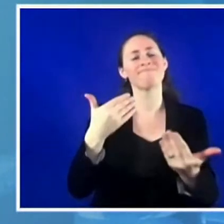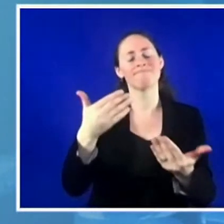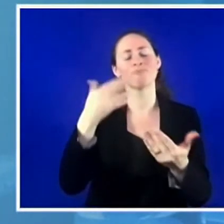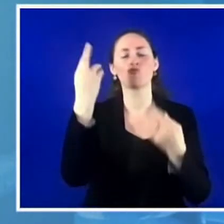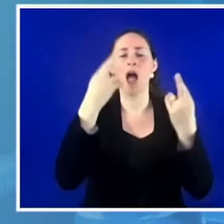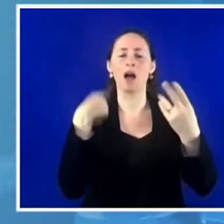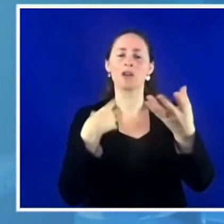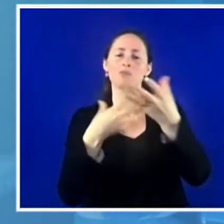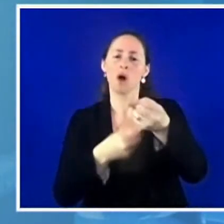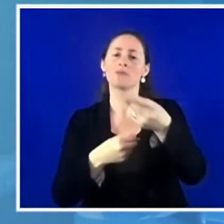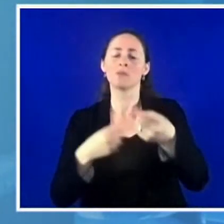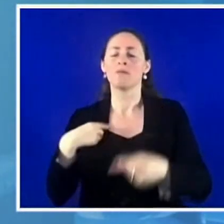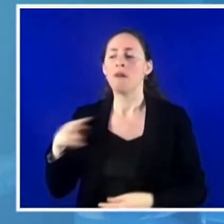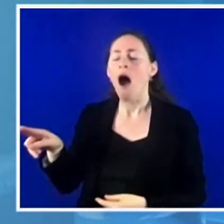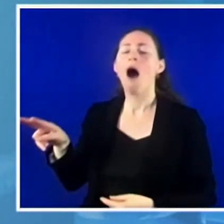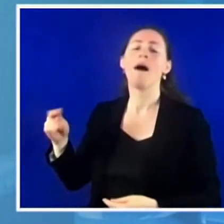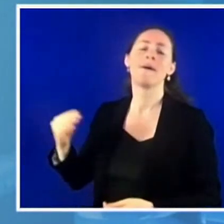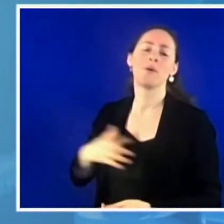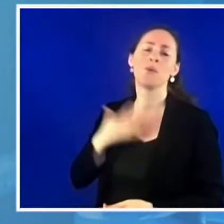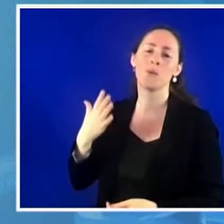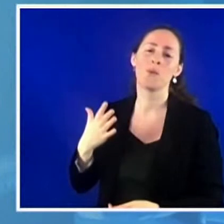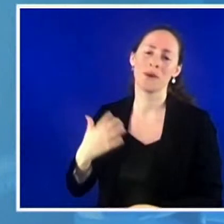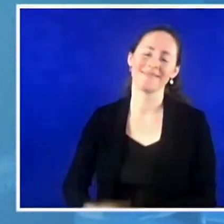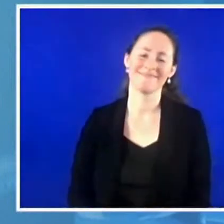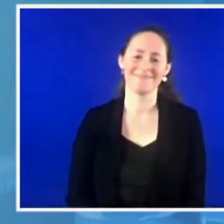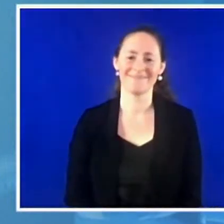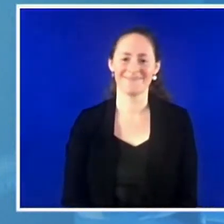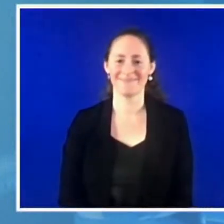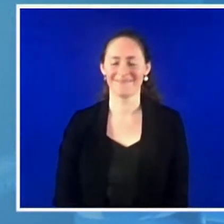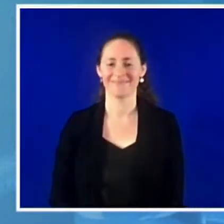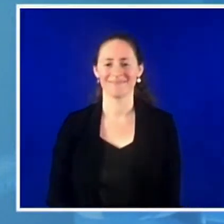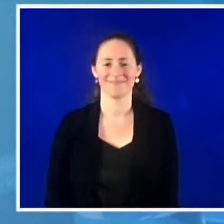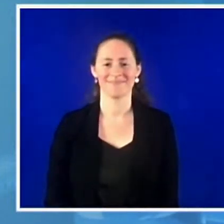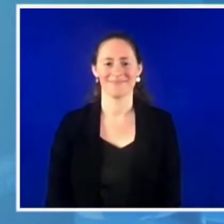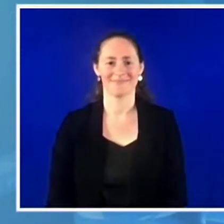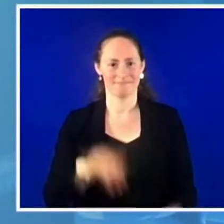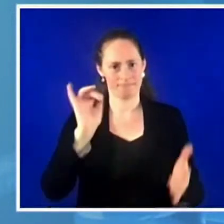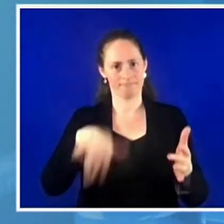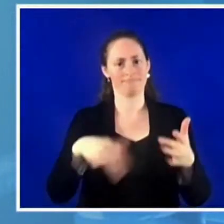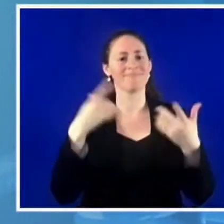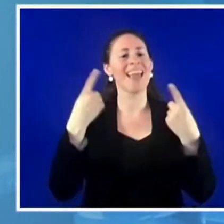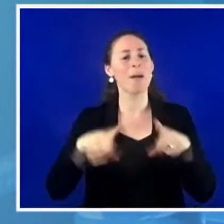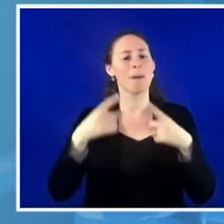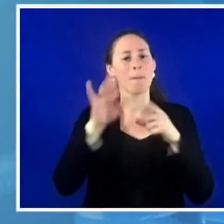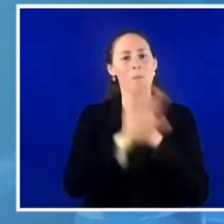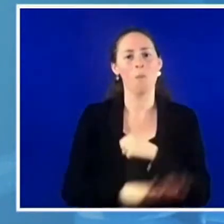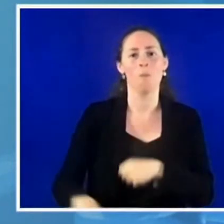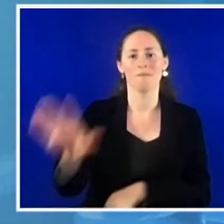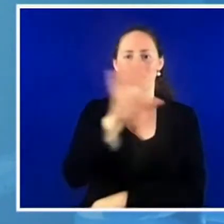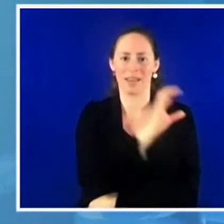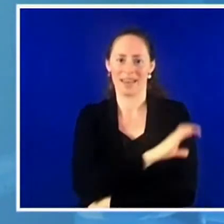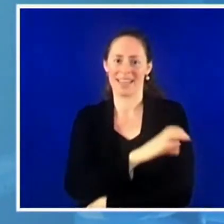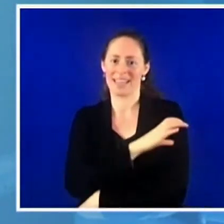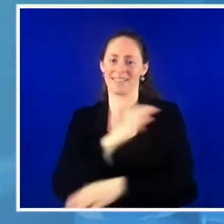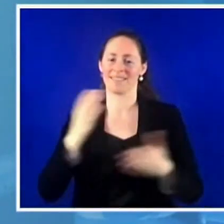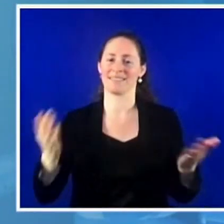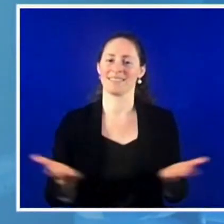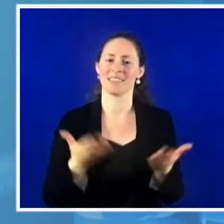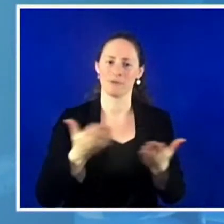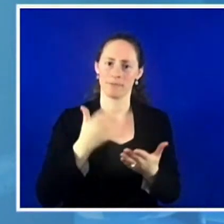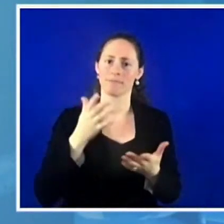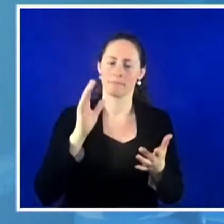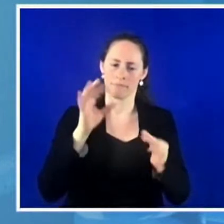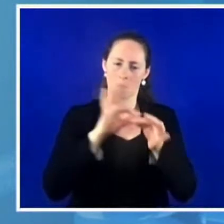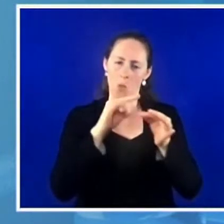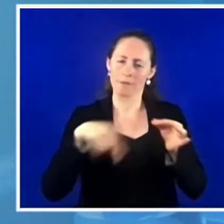amazing. That's so great to hear. And that's what can happen in clinics all across America if we do this together. Ms. Galloway, I want to bring you in